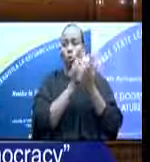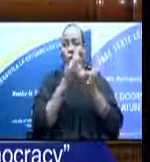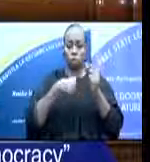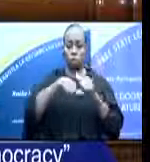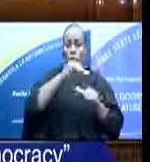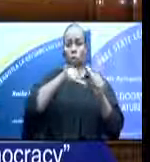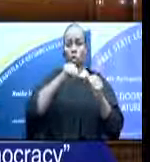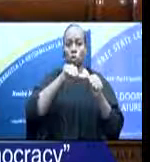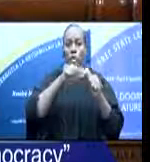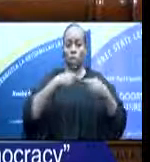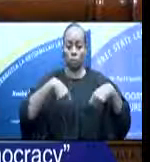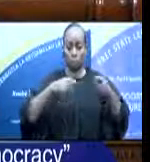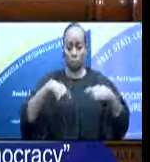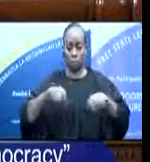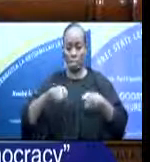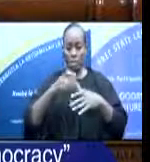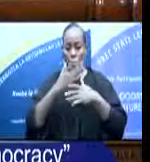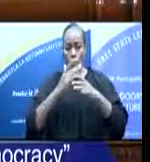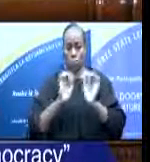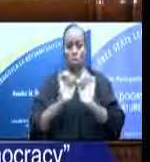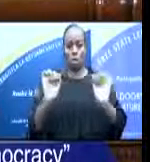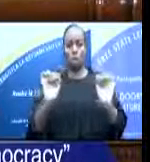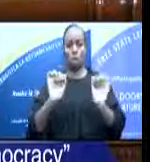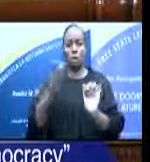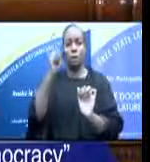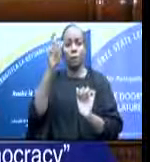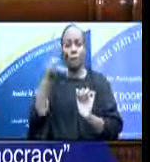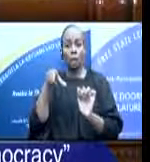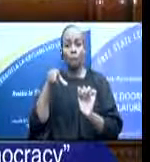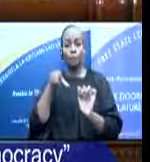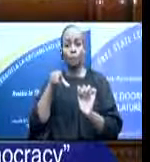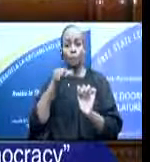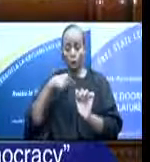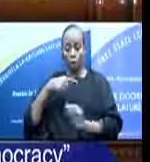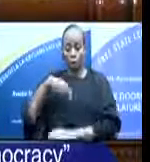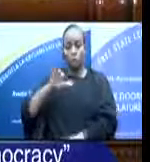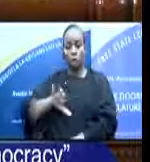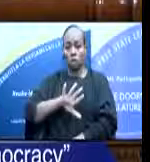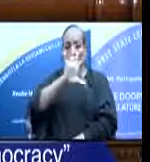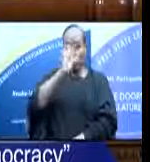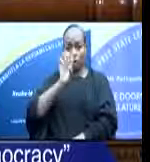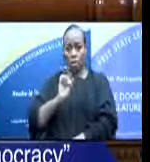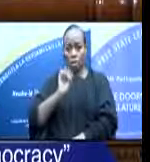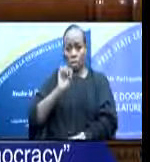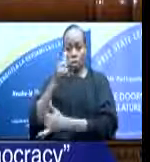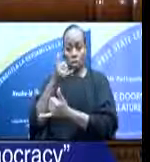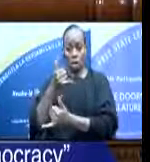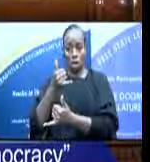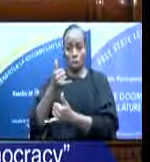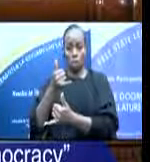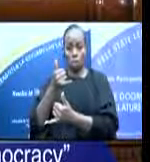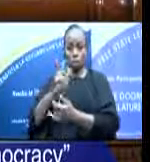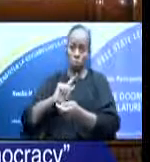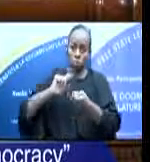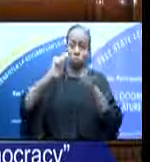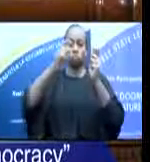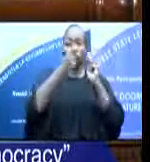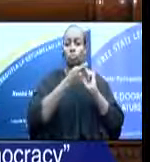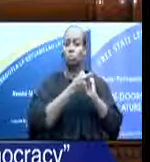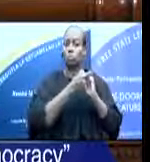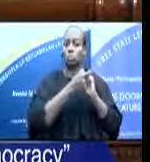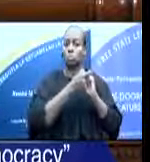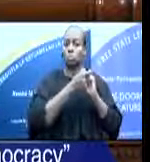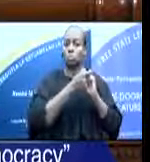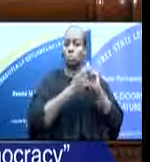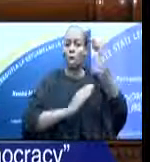standing and career. Madam Speaker, the South Africa has moved third in the